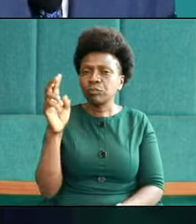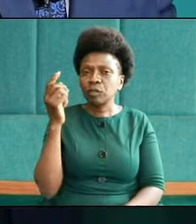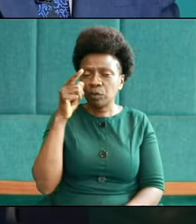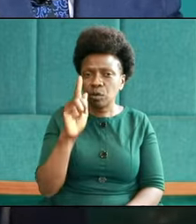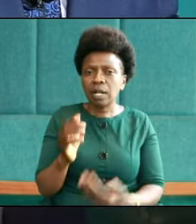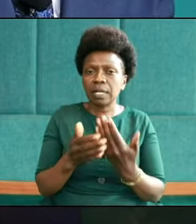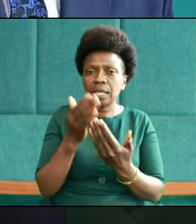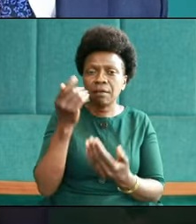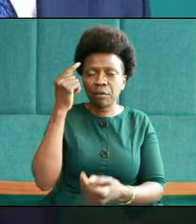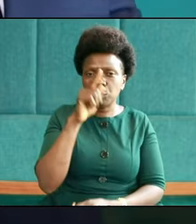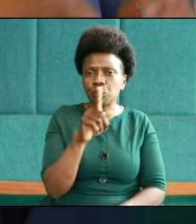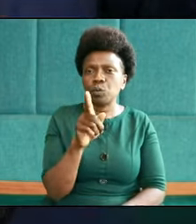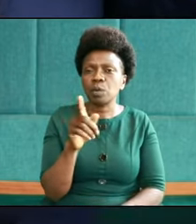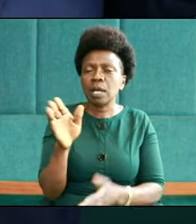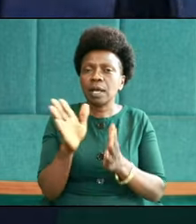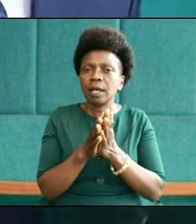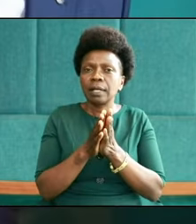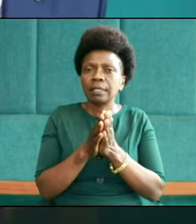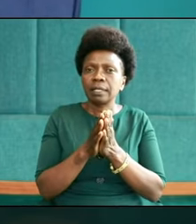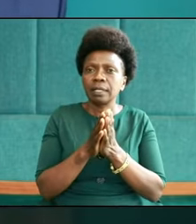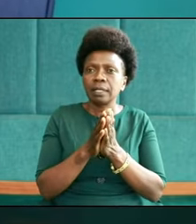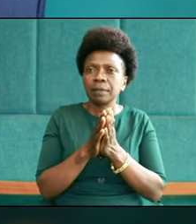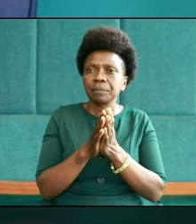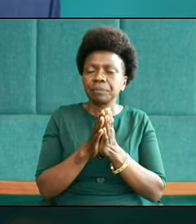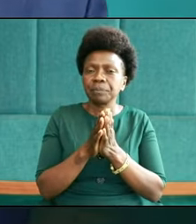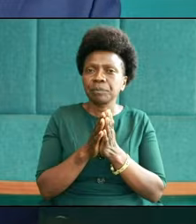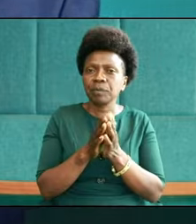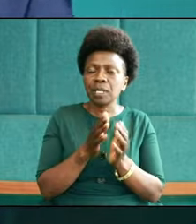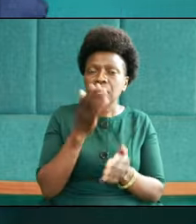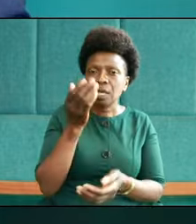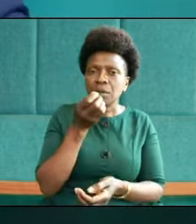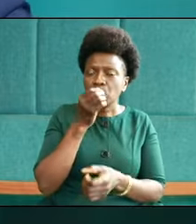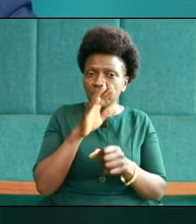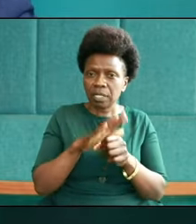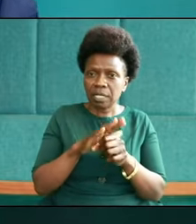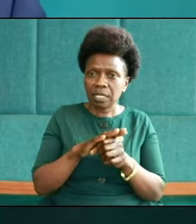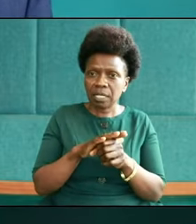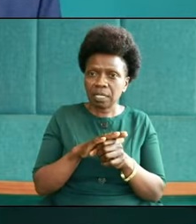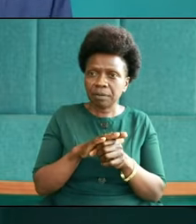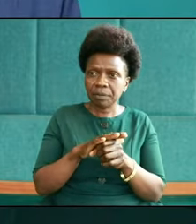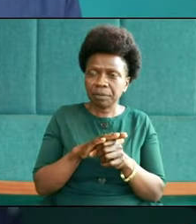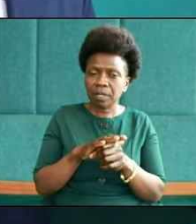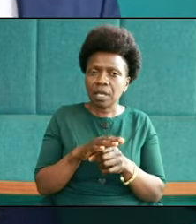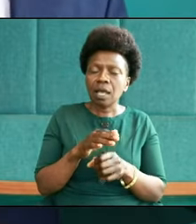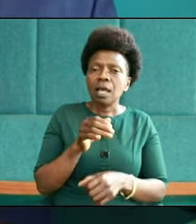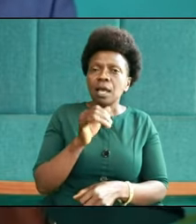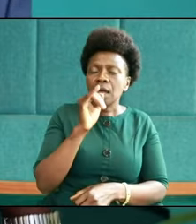take care of you. And one big promise, I will bring you back